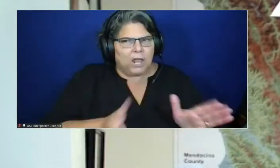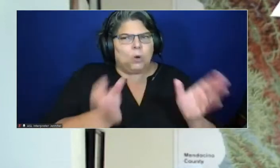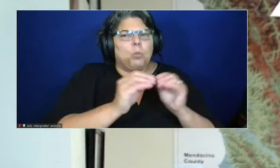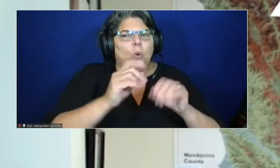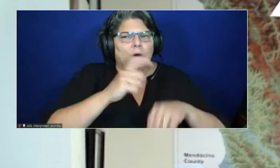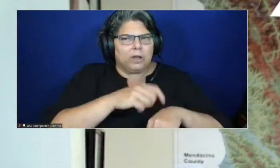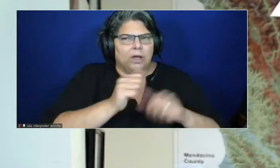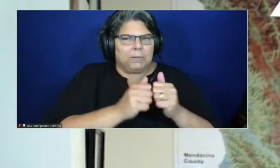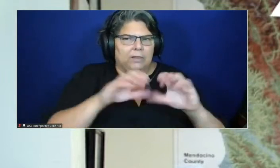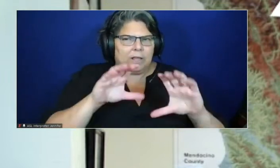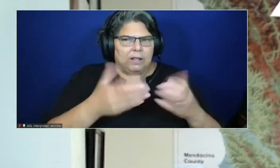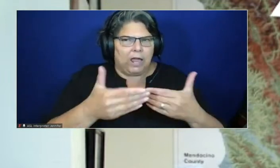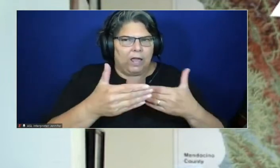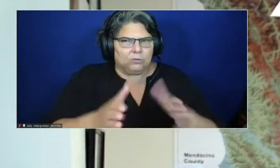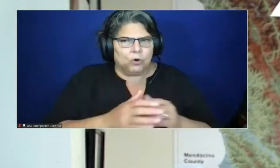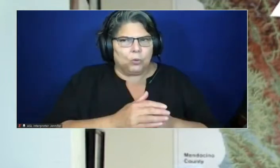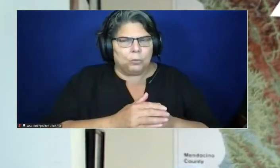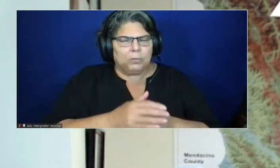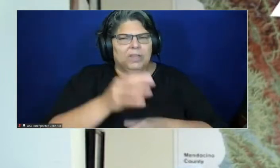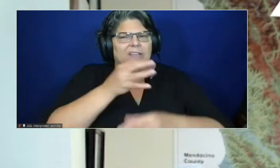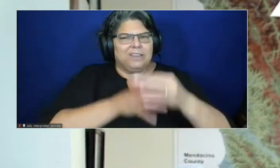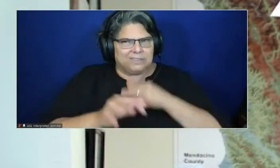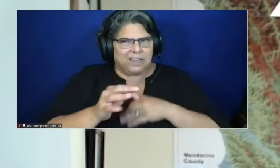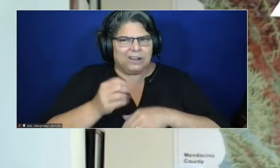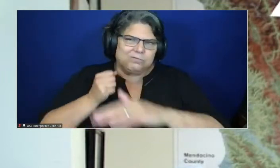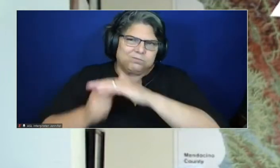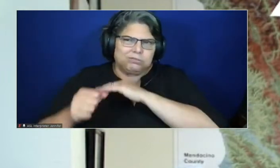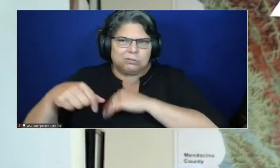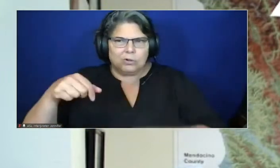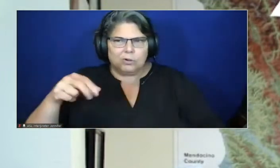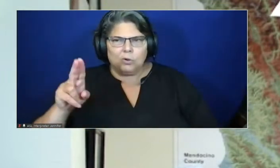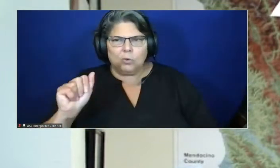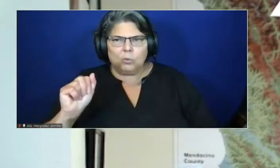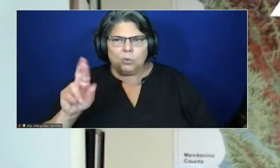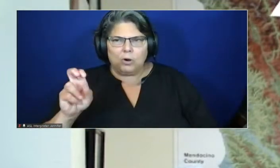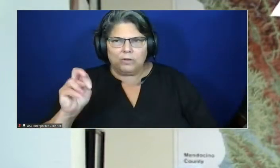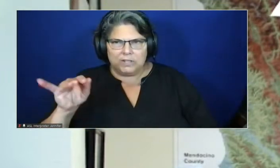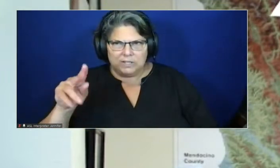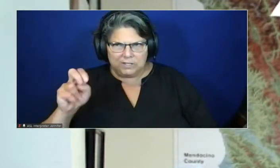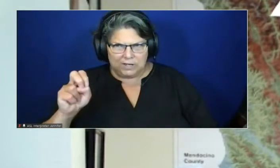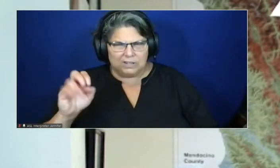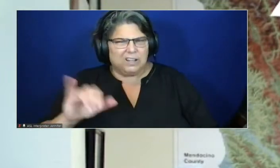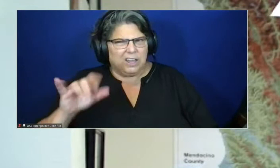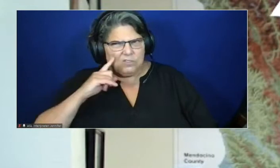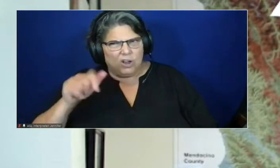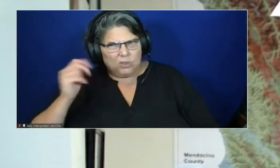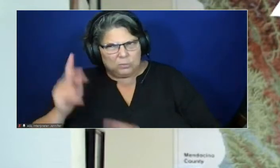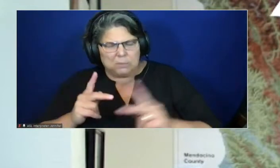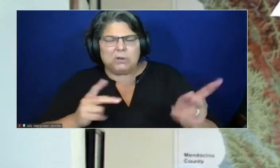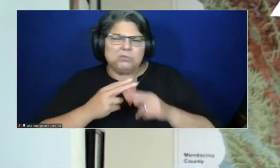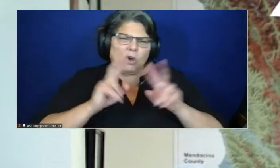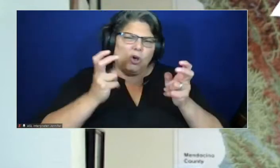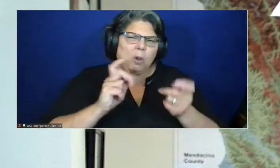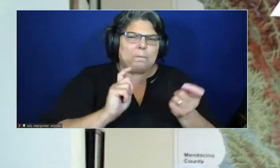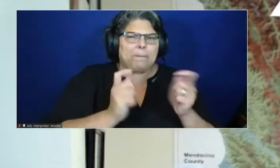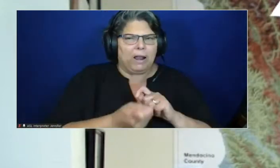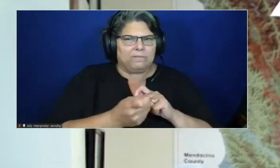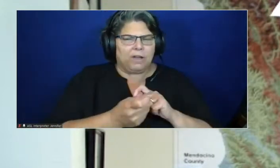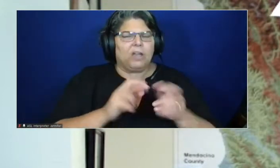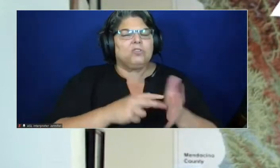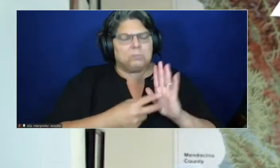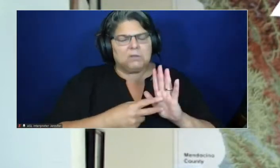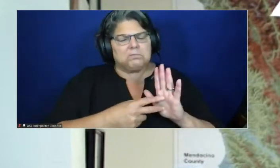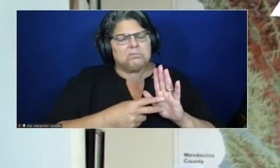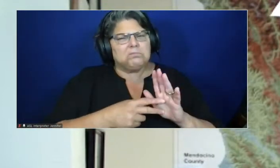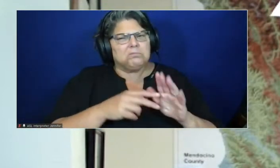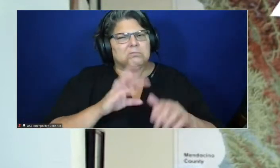than putting them on a quarantine like we do with other people. We put them on a modified quarantine where they continue to go to